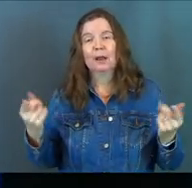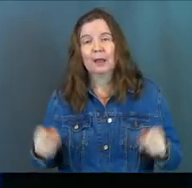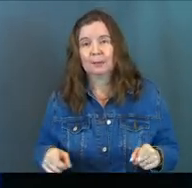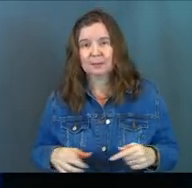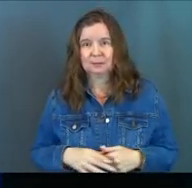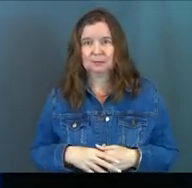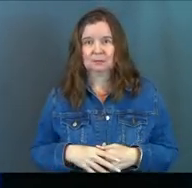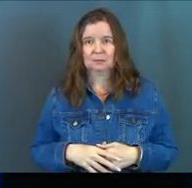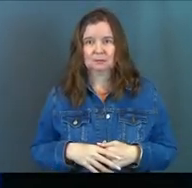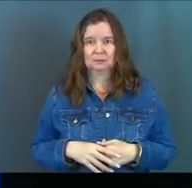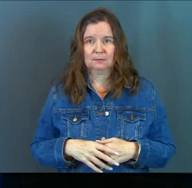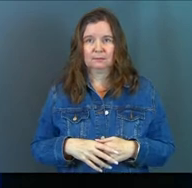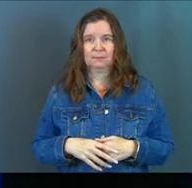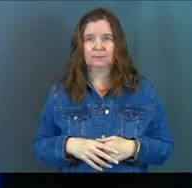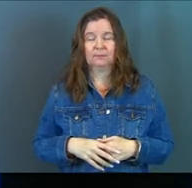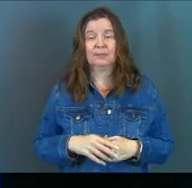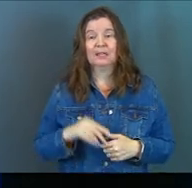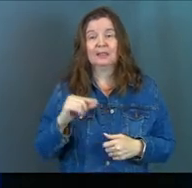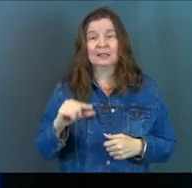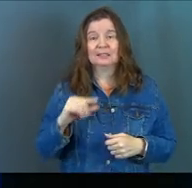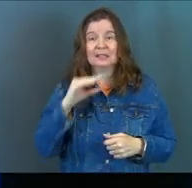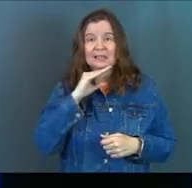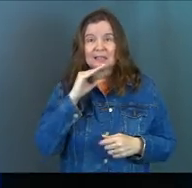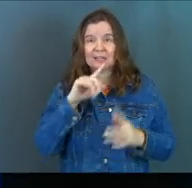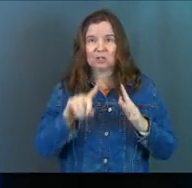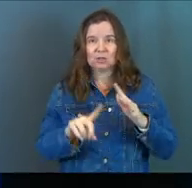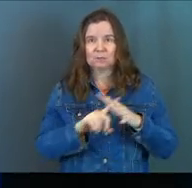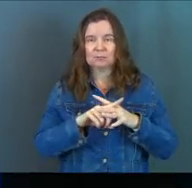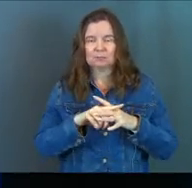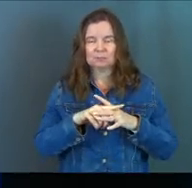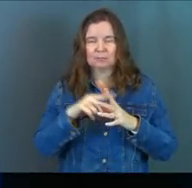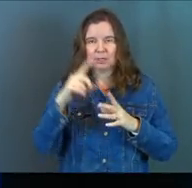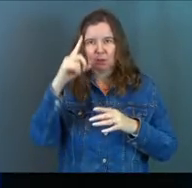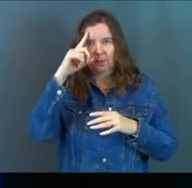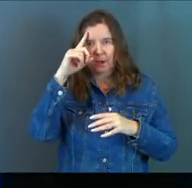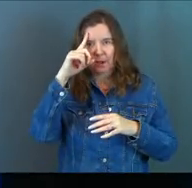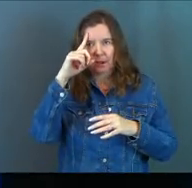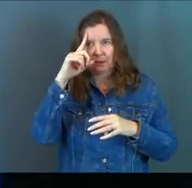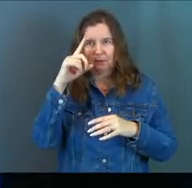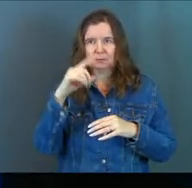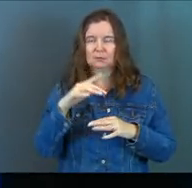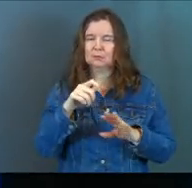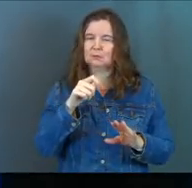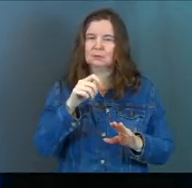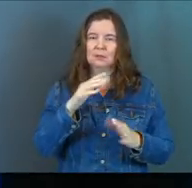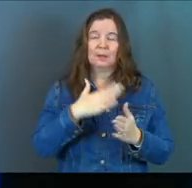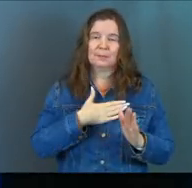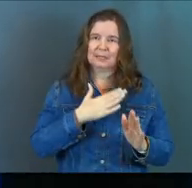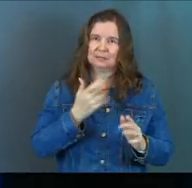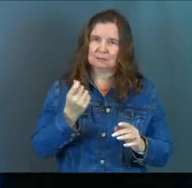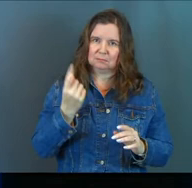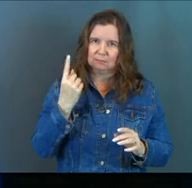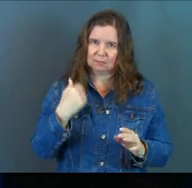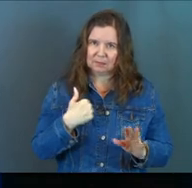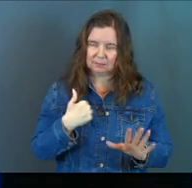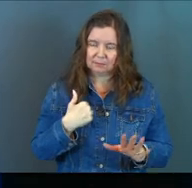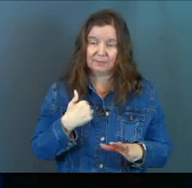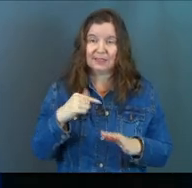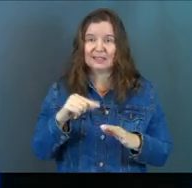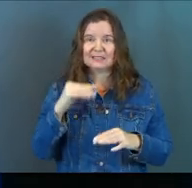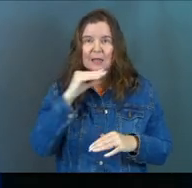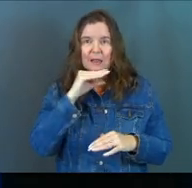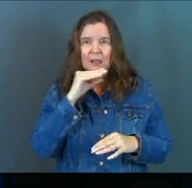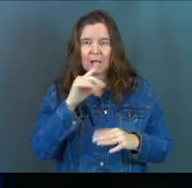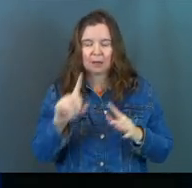happens. This little lie starts to come in. Please, please stick with me. This